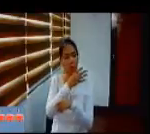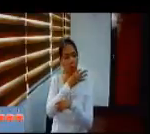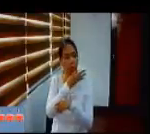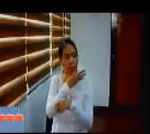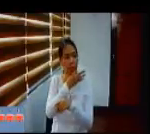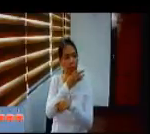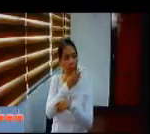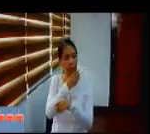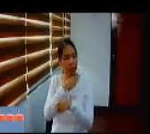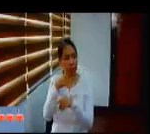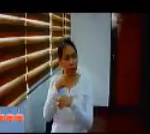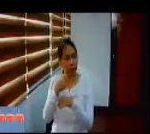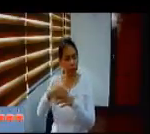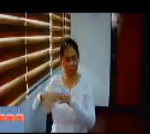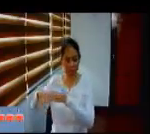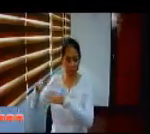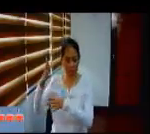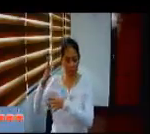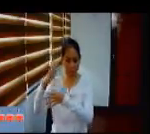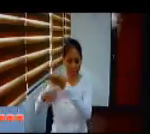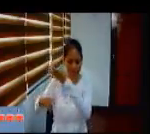century,